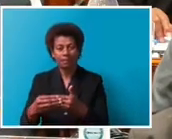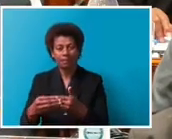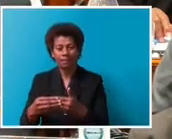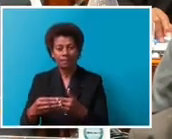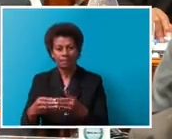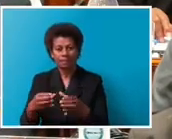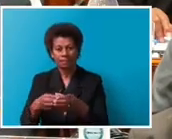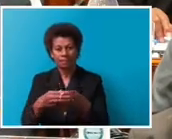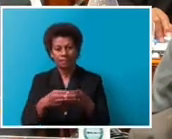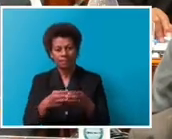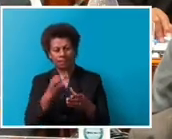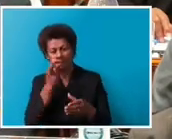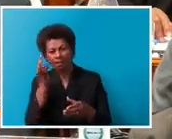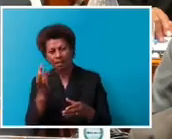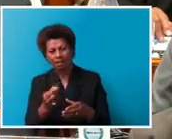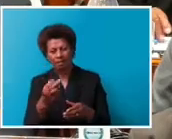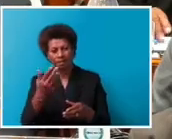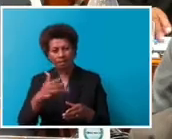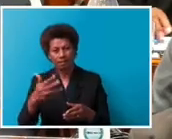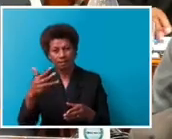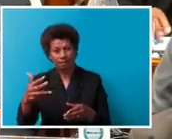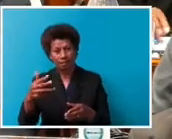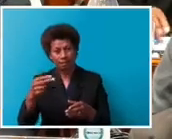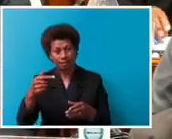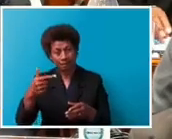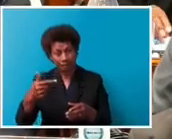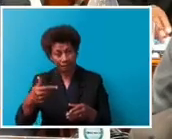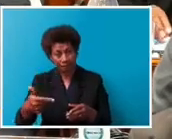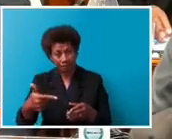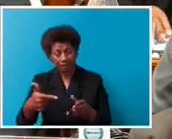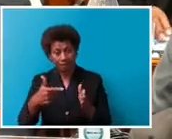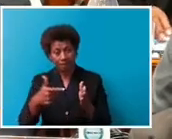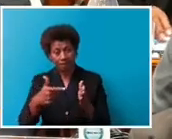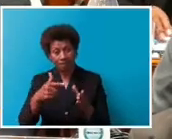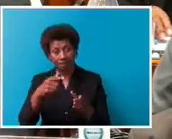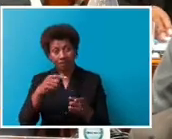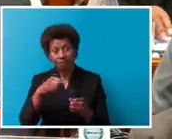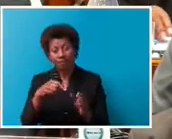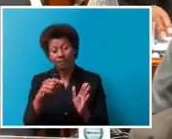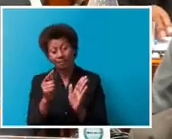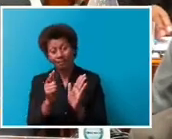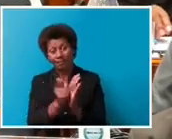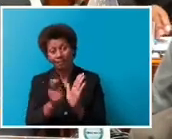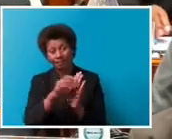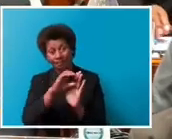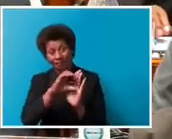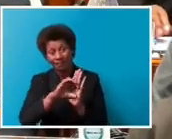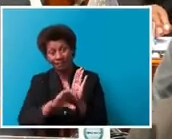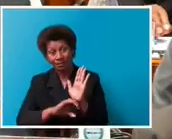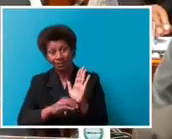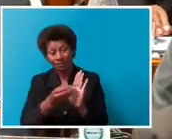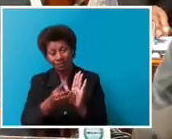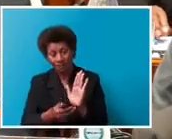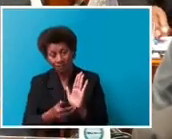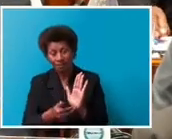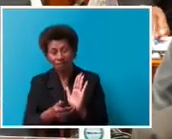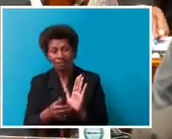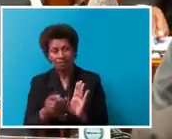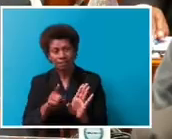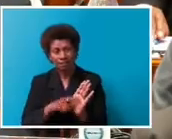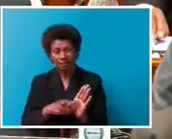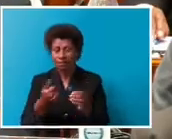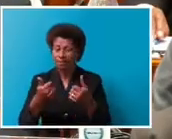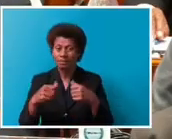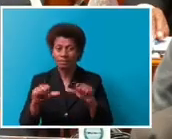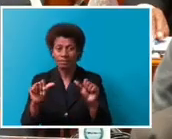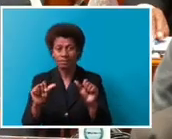by the media if the 1997 constitution under which elections were held, a constitution internationally acclaimed and achieved